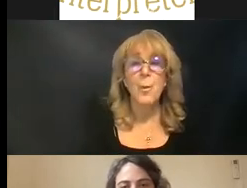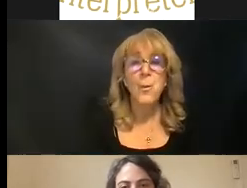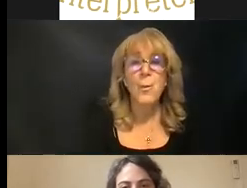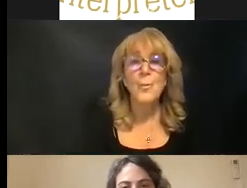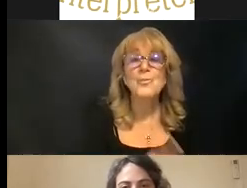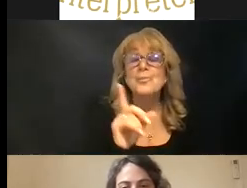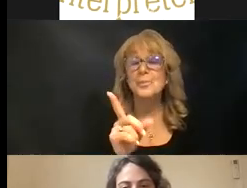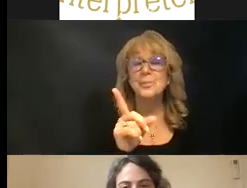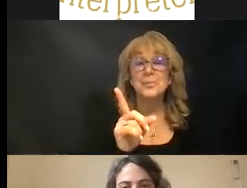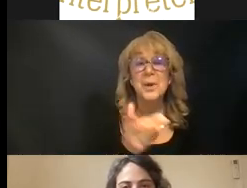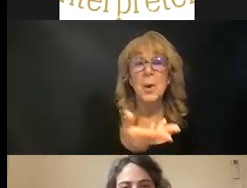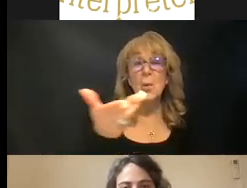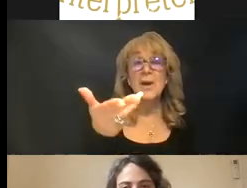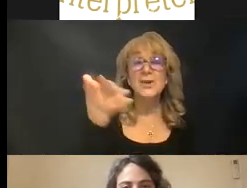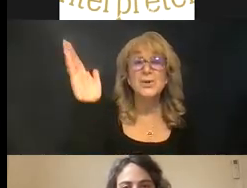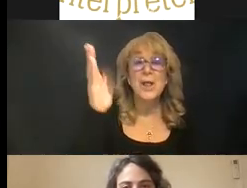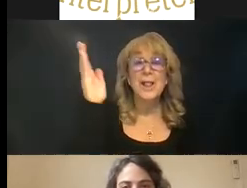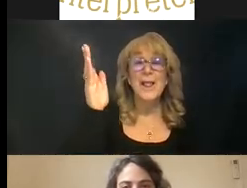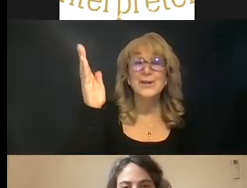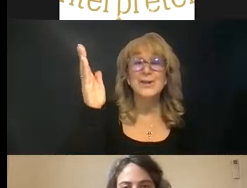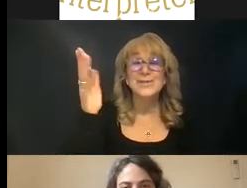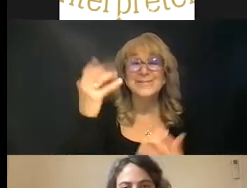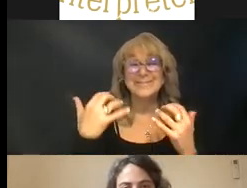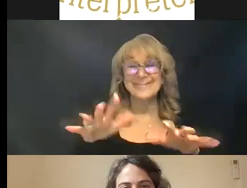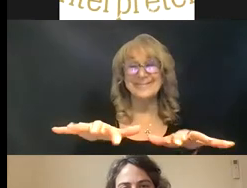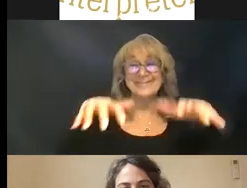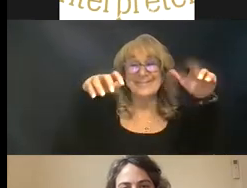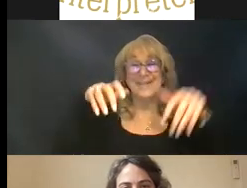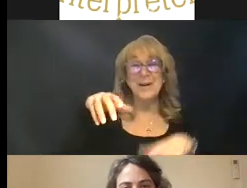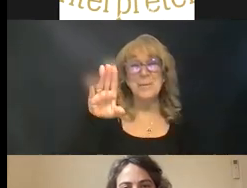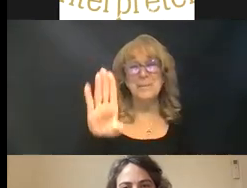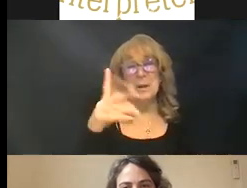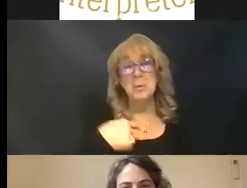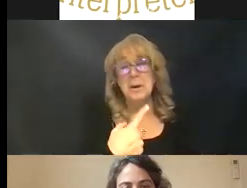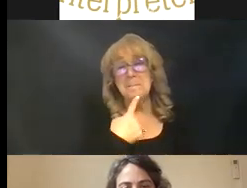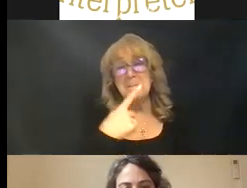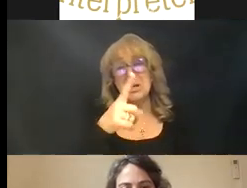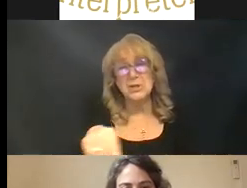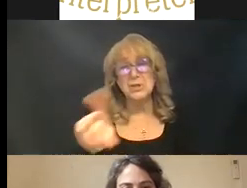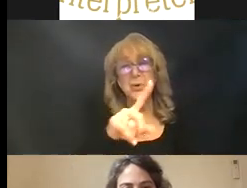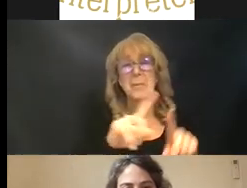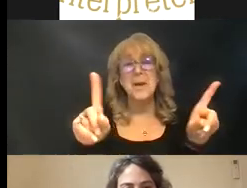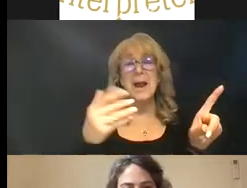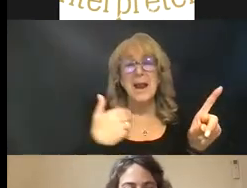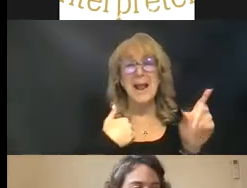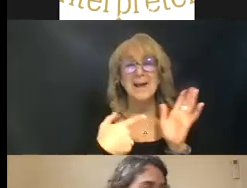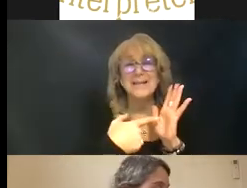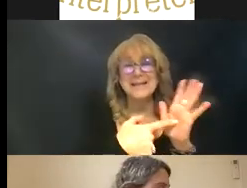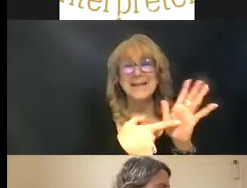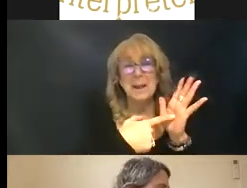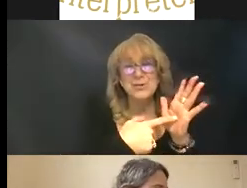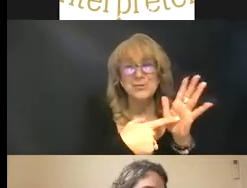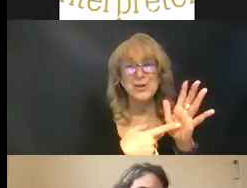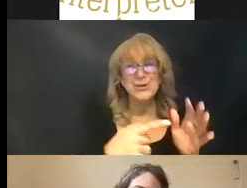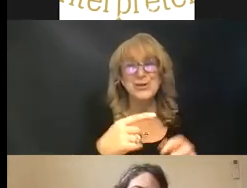So, welcome to Lecture Hall B. We miss you, but we've got some demonstrations to do, and we're going to do them